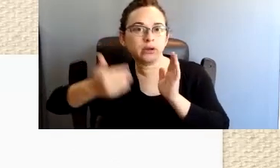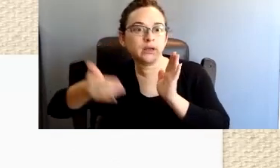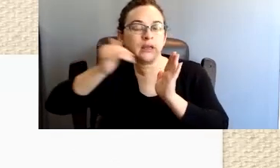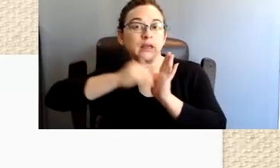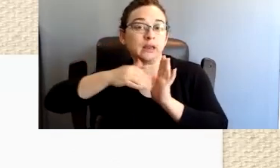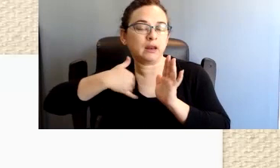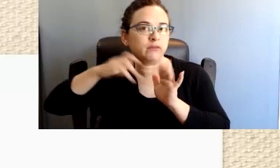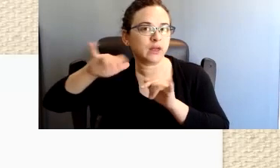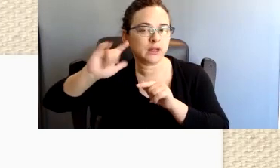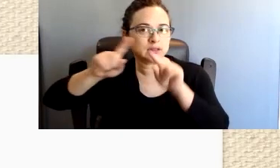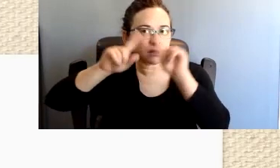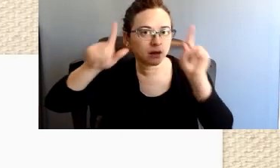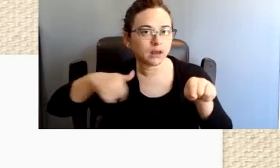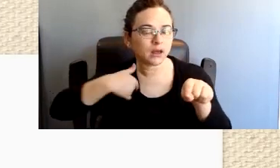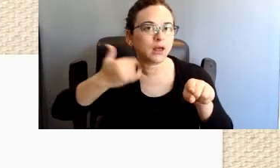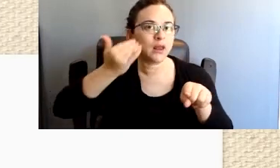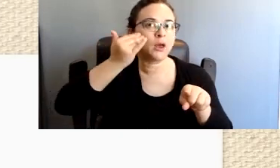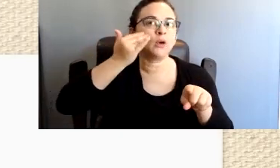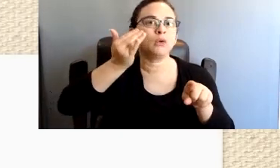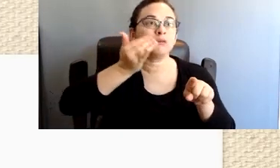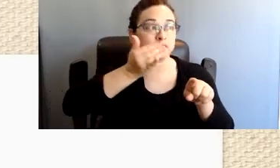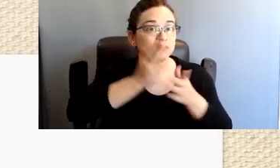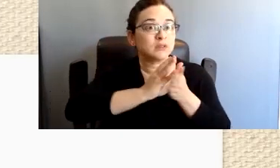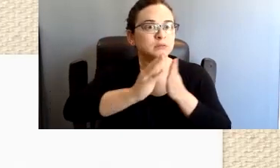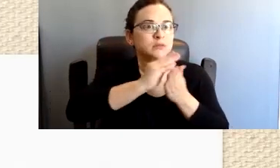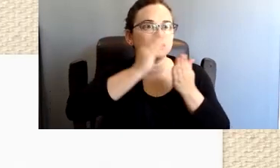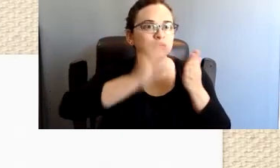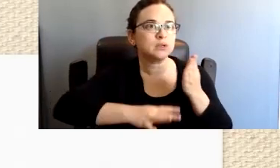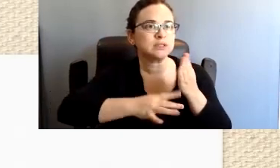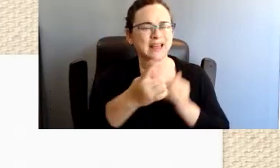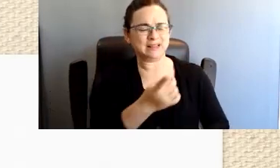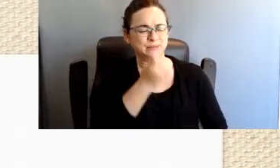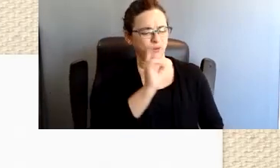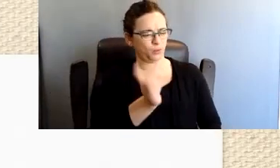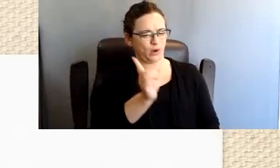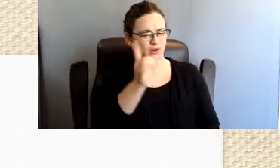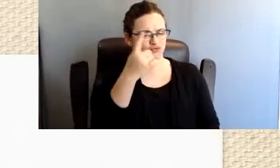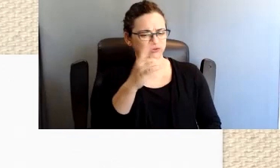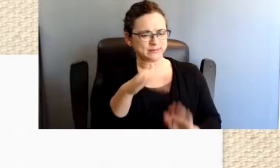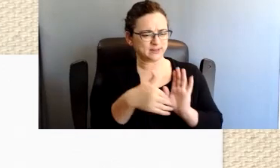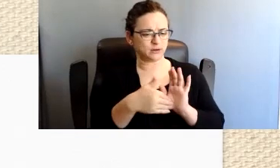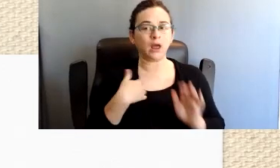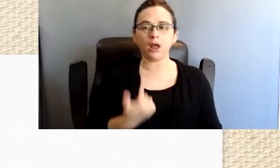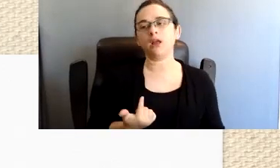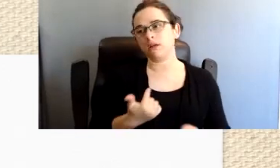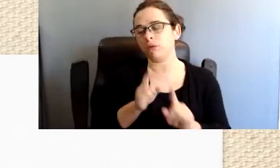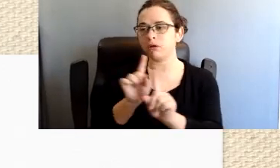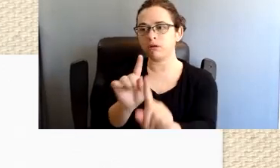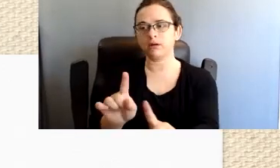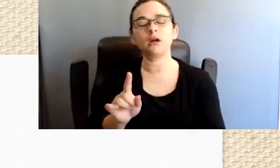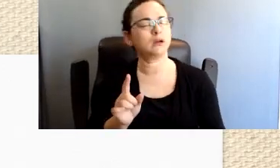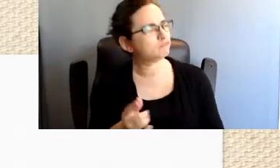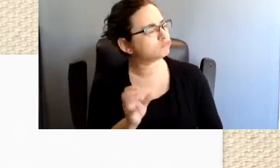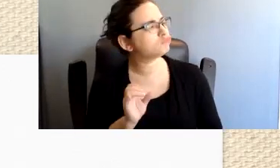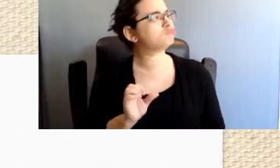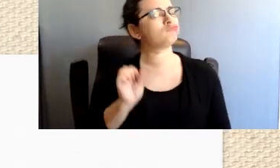come across students that are asking where you're located and I'll walk them over. Okay, well, it's something that we still have that sign in there,